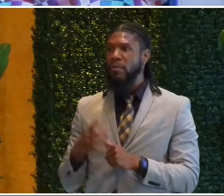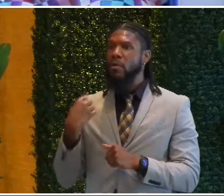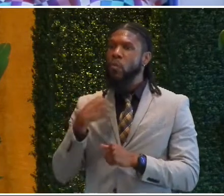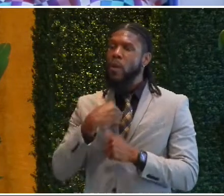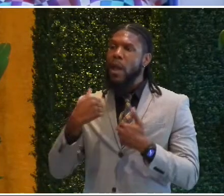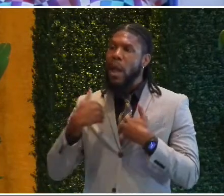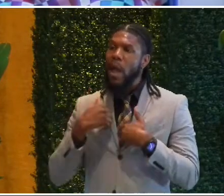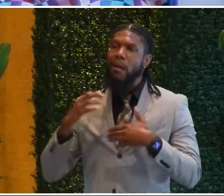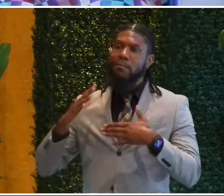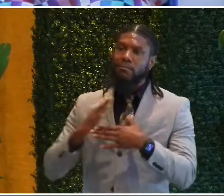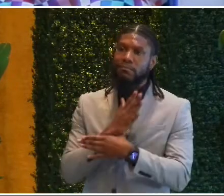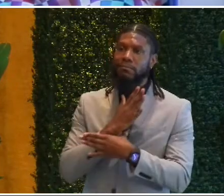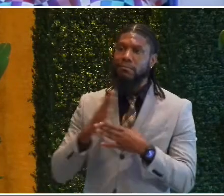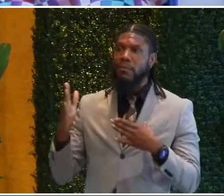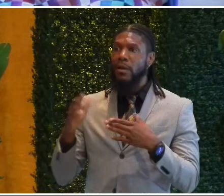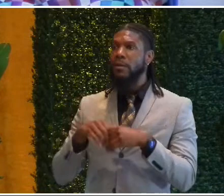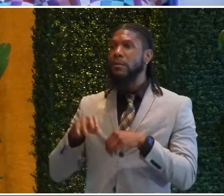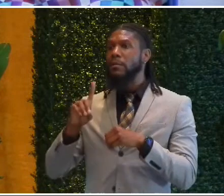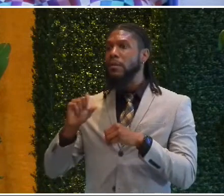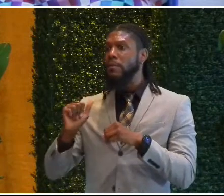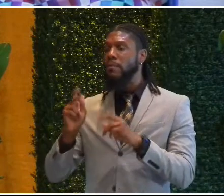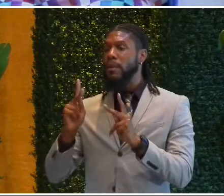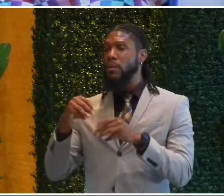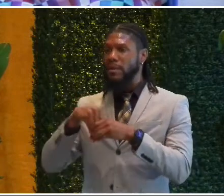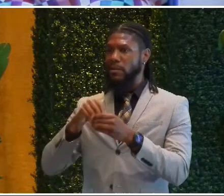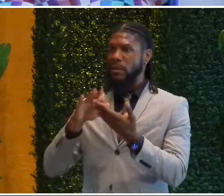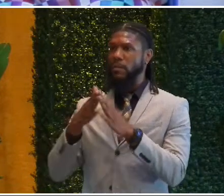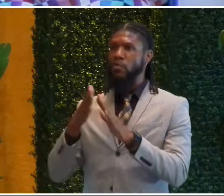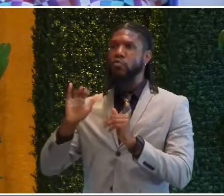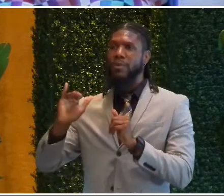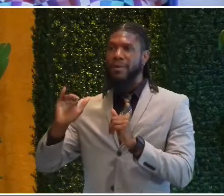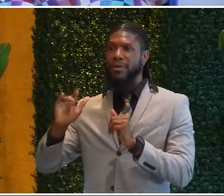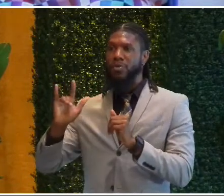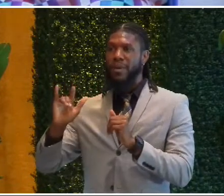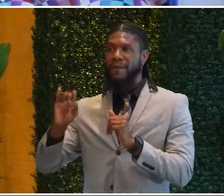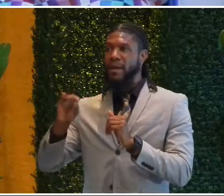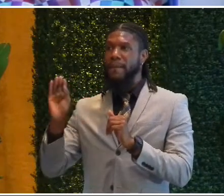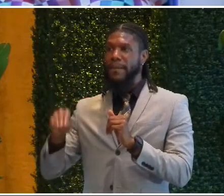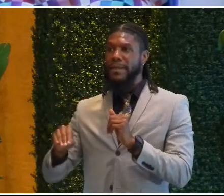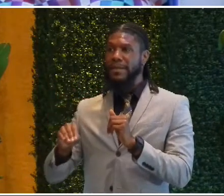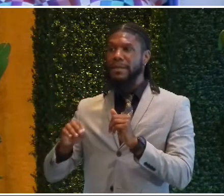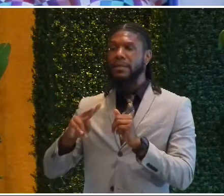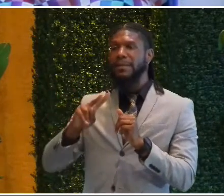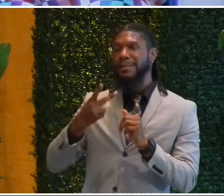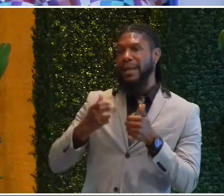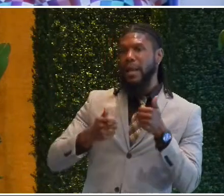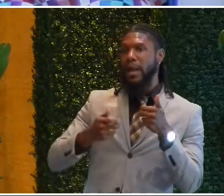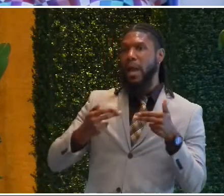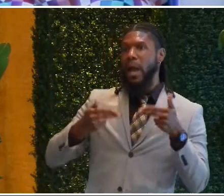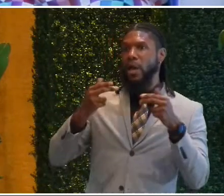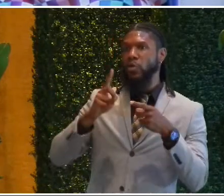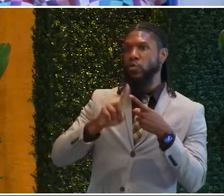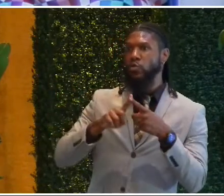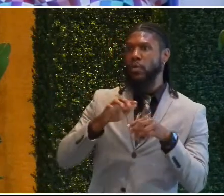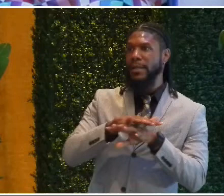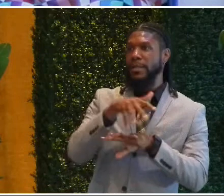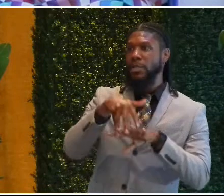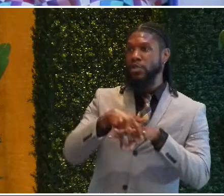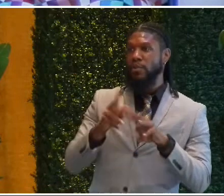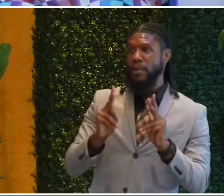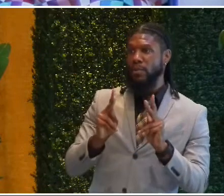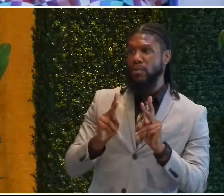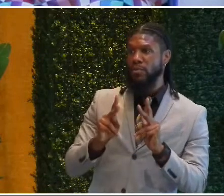of 25%. It's the second highest only to Indigenous people. And guess what they've been doing to both of us for